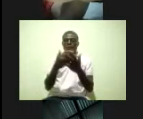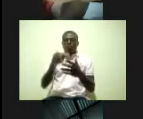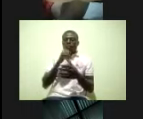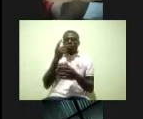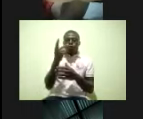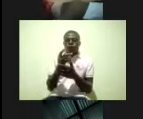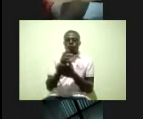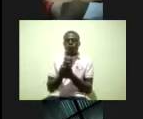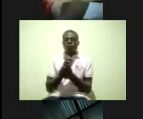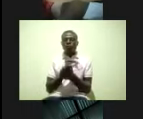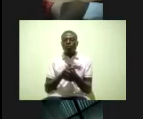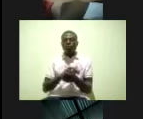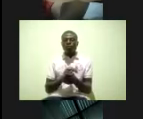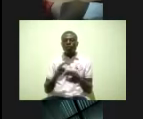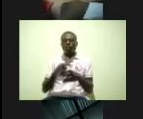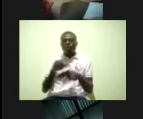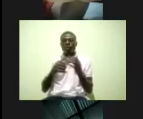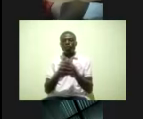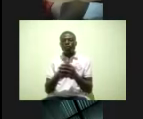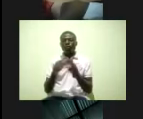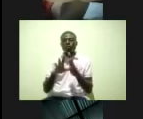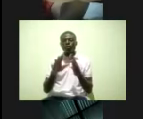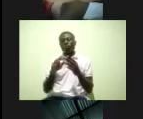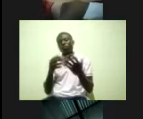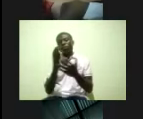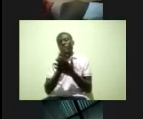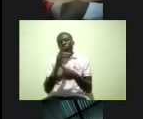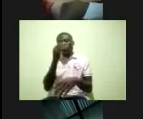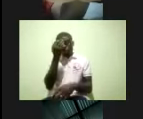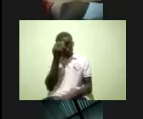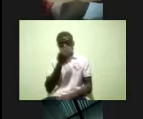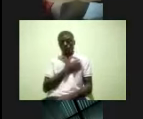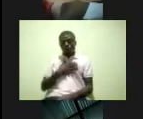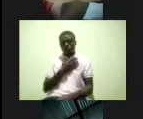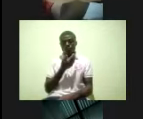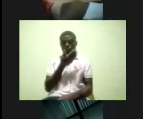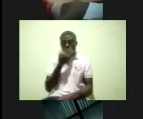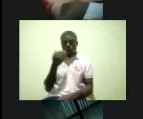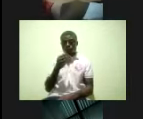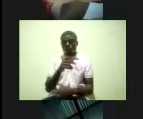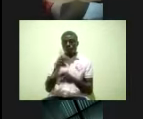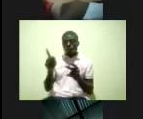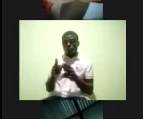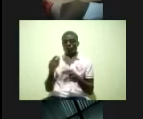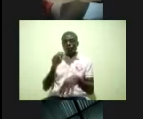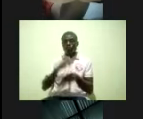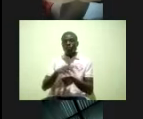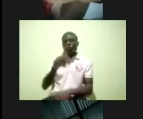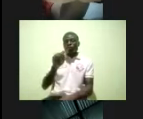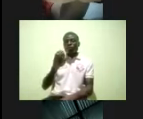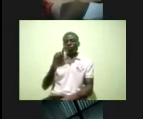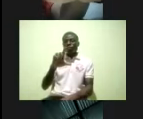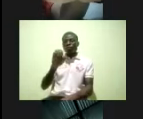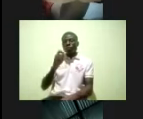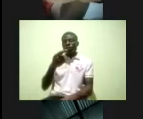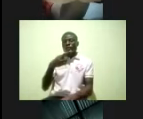open? The answer is probably no. So please, the best place to join will be the Telegram. I have also shared